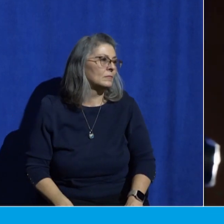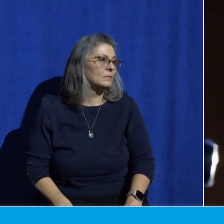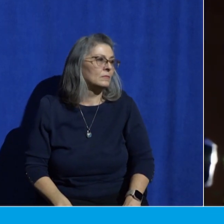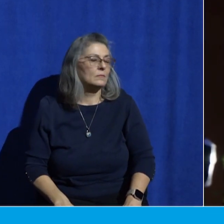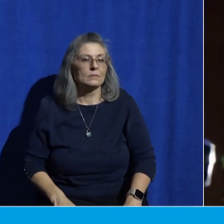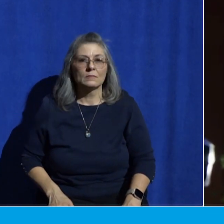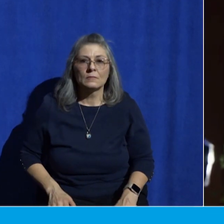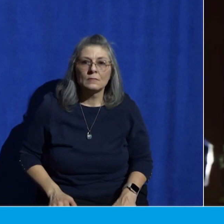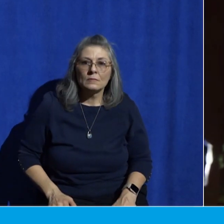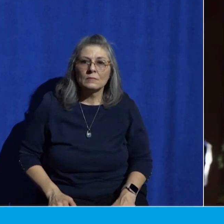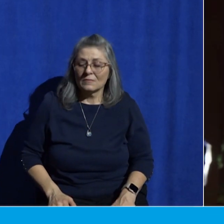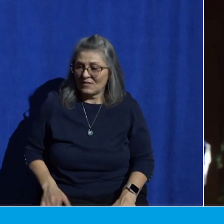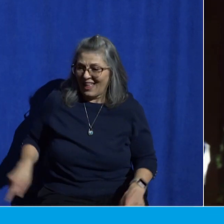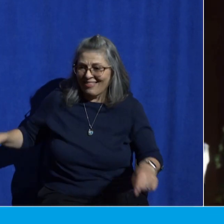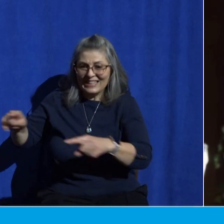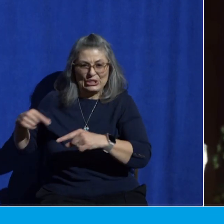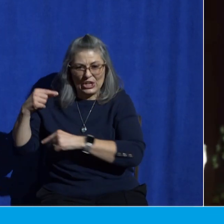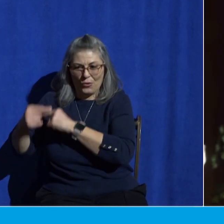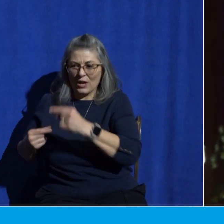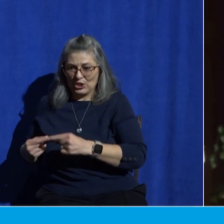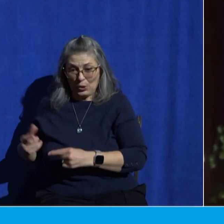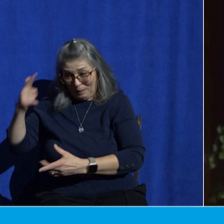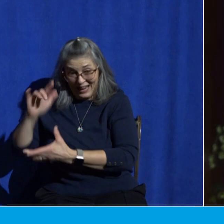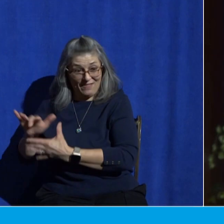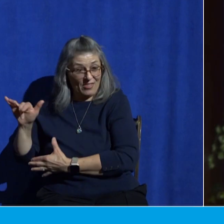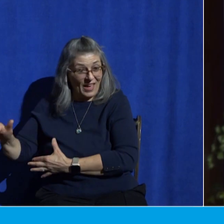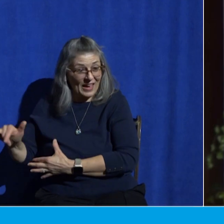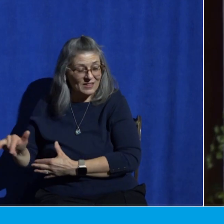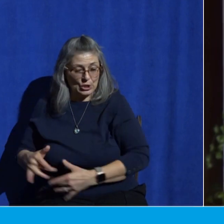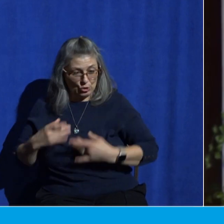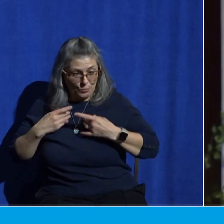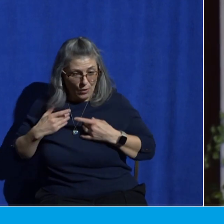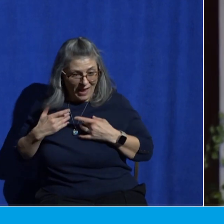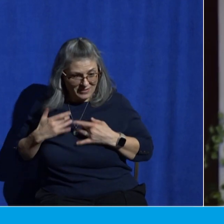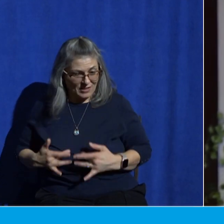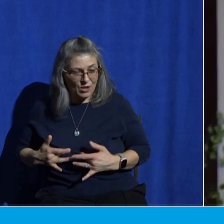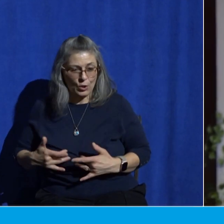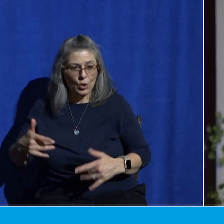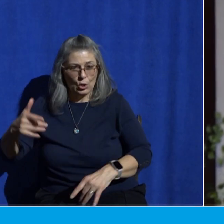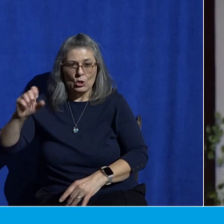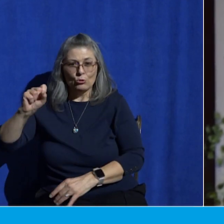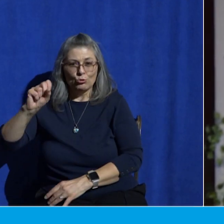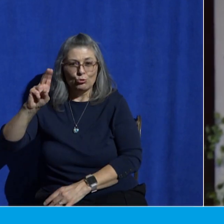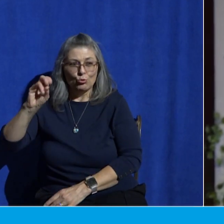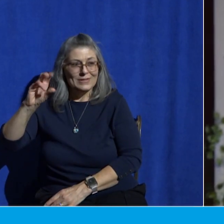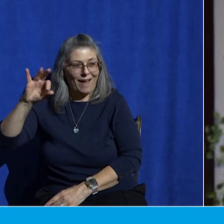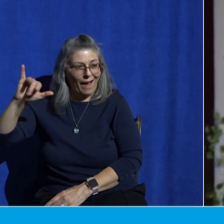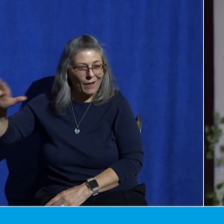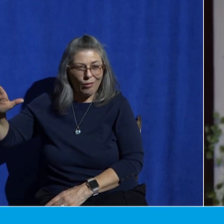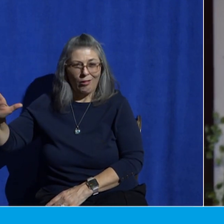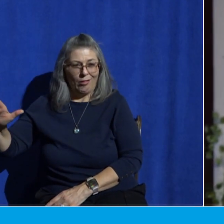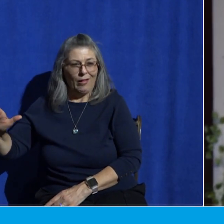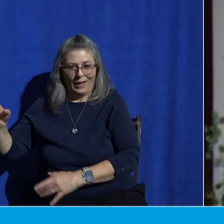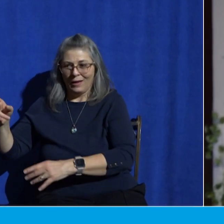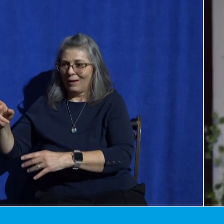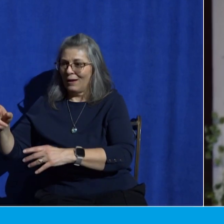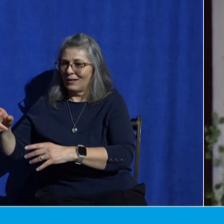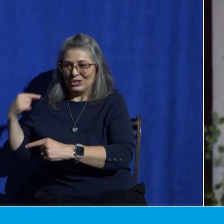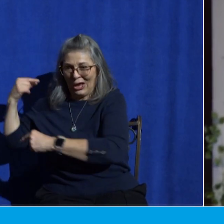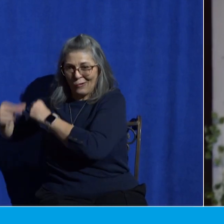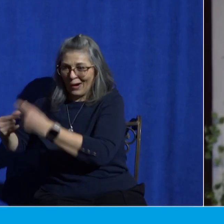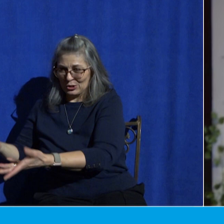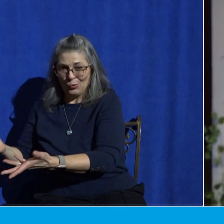depressed, suicidal generation in history, even if they all agree on something, when the Word of